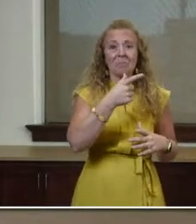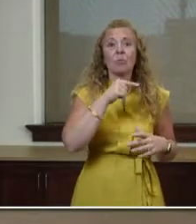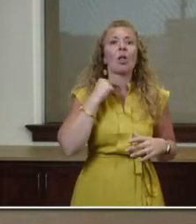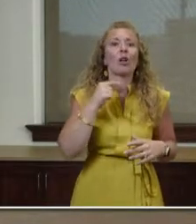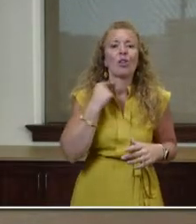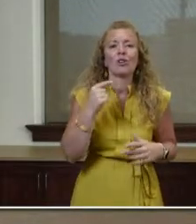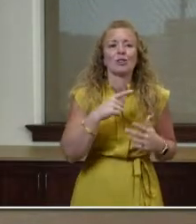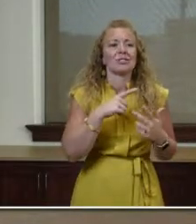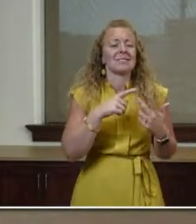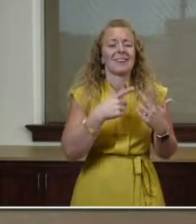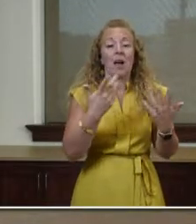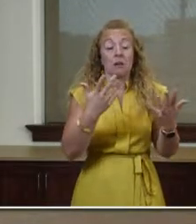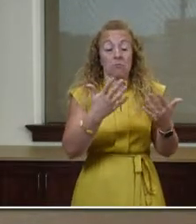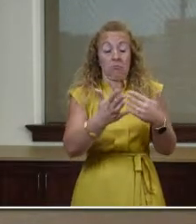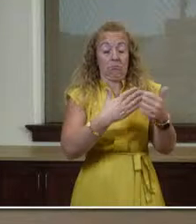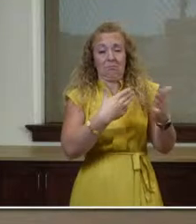clergy,